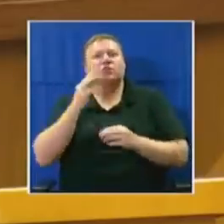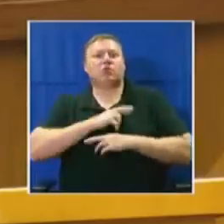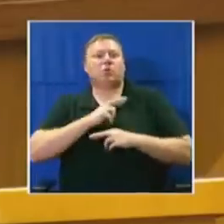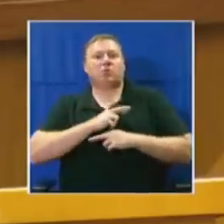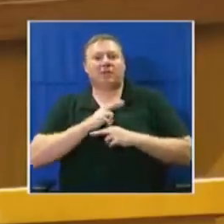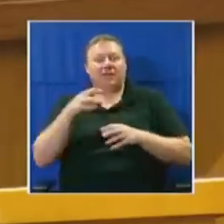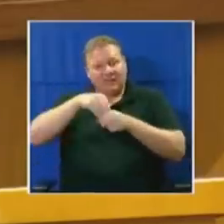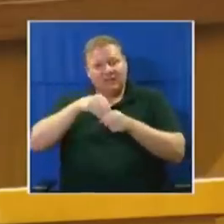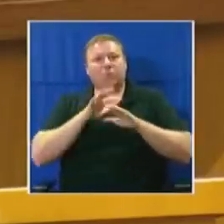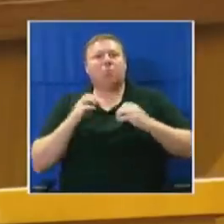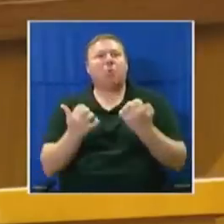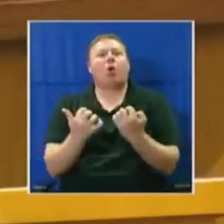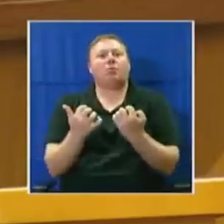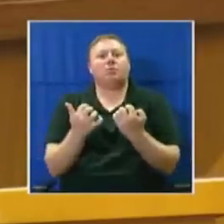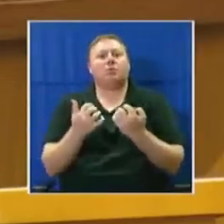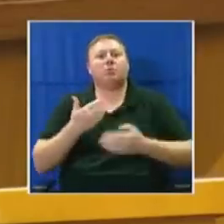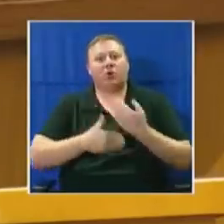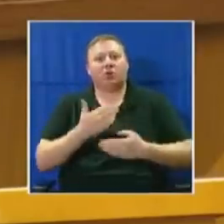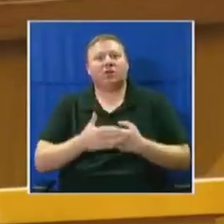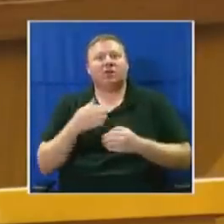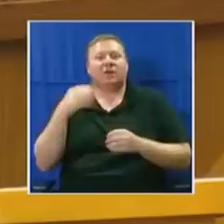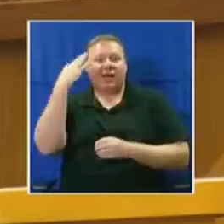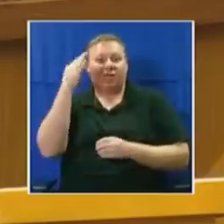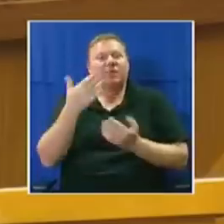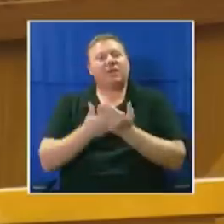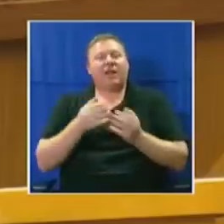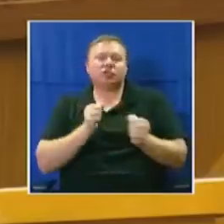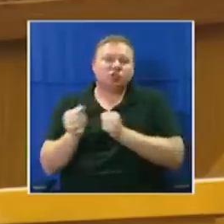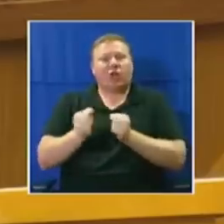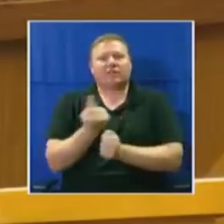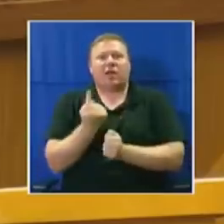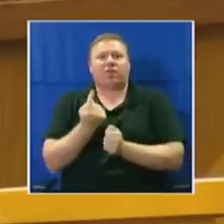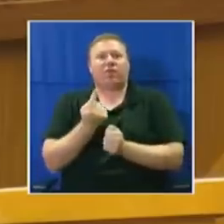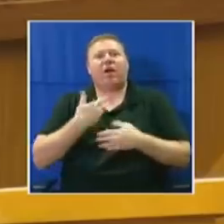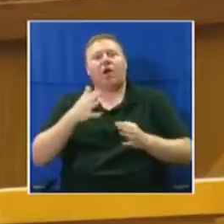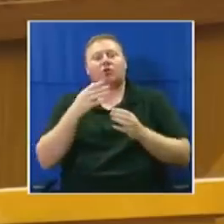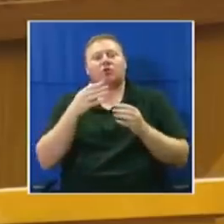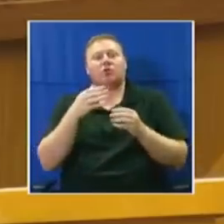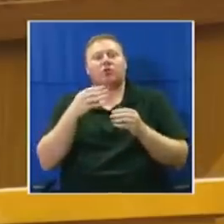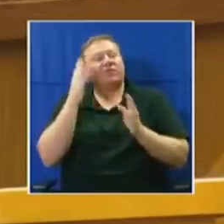government can shake itself out of its complacency and